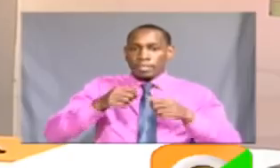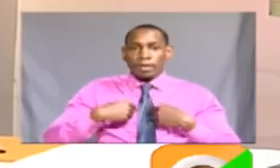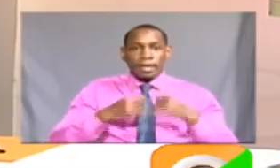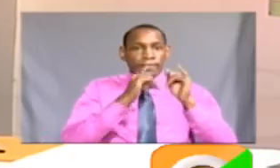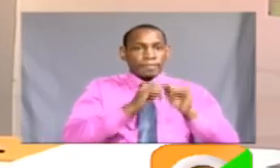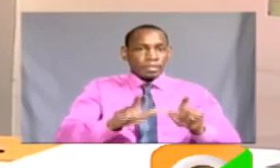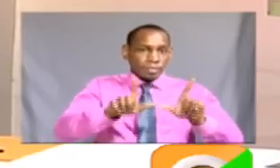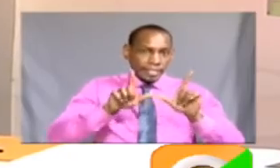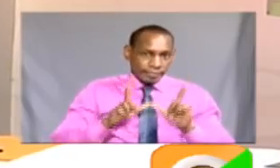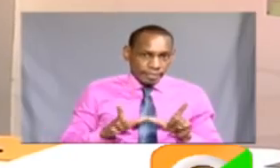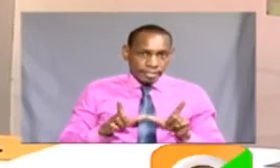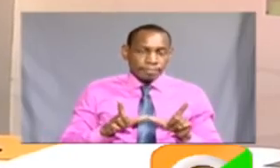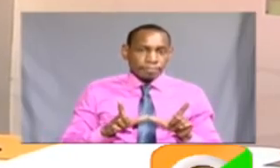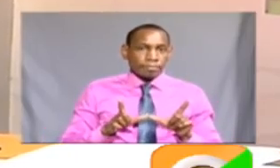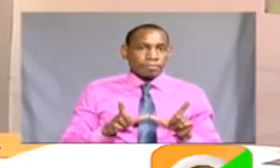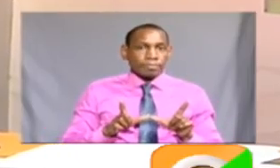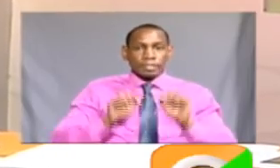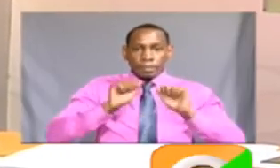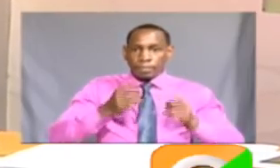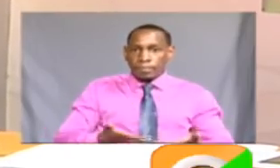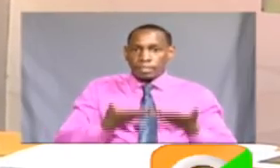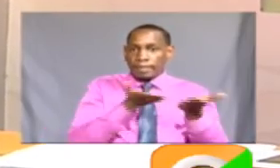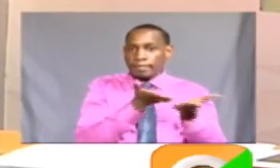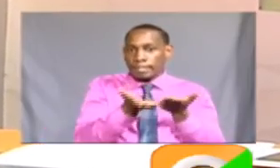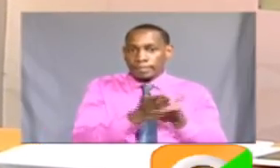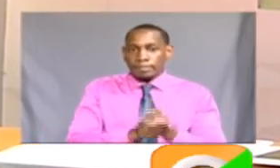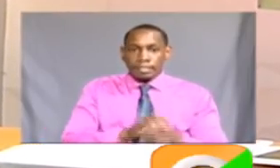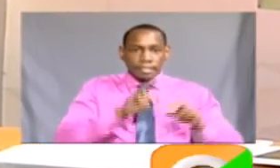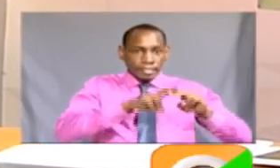new certification to provide